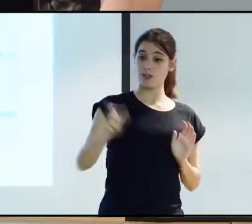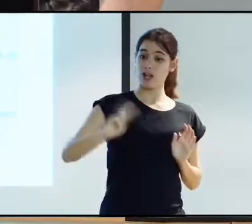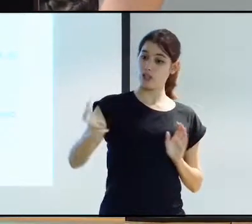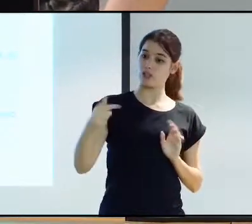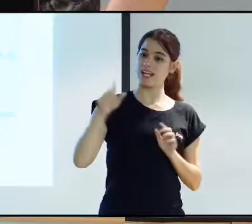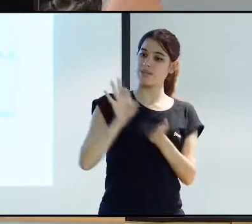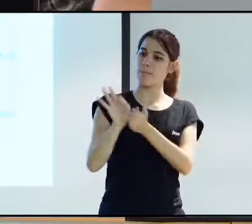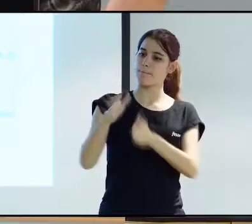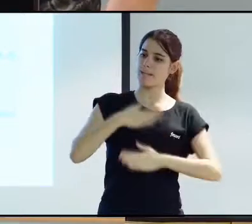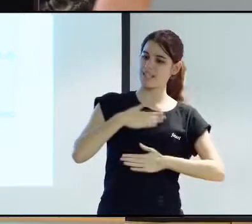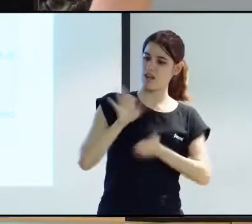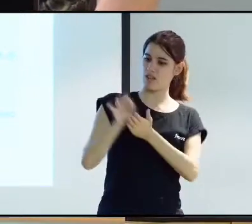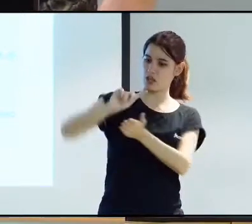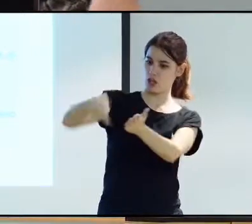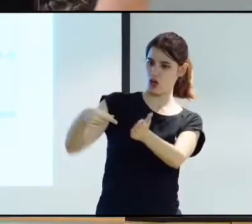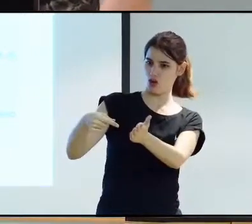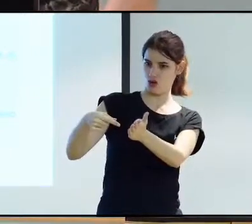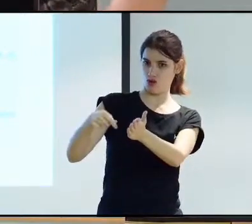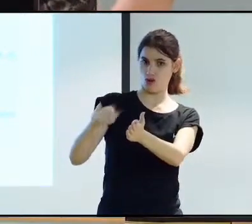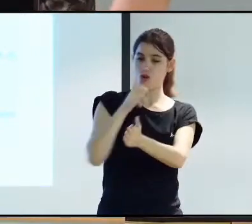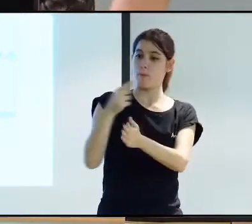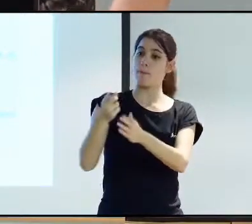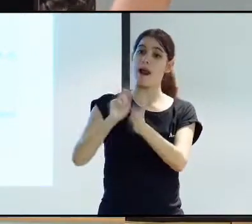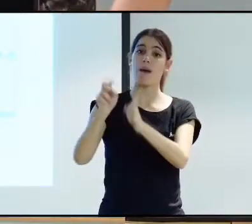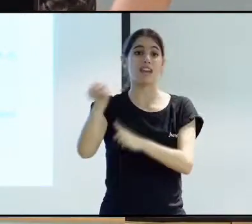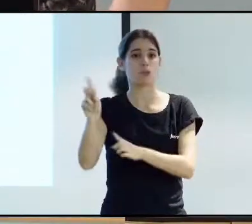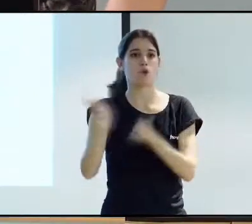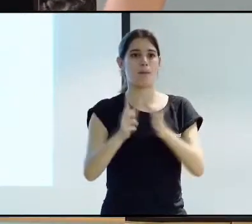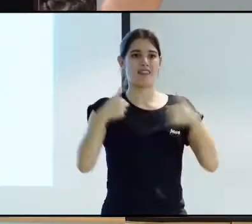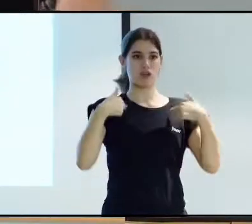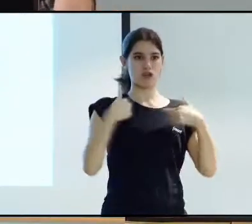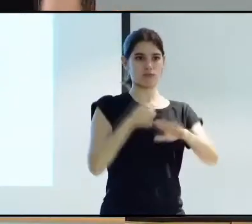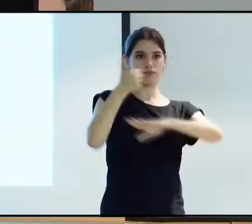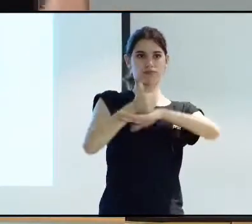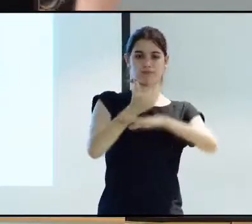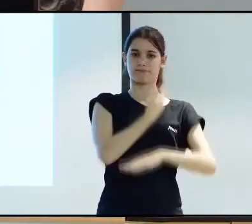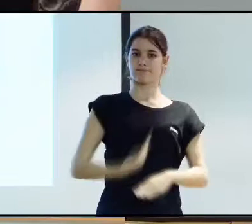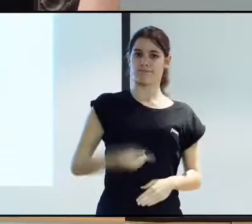with the intellectual diversity, functional diversity, is the boss in this situation.